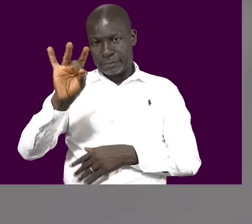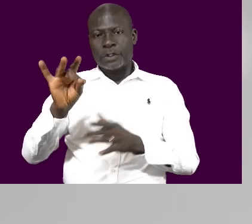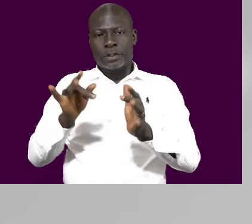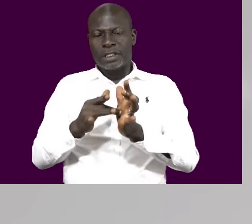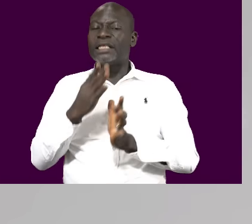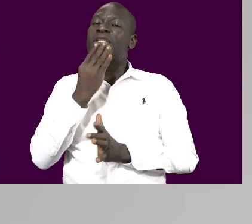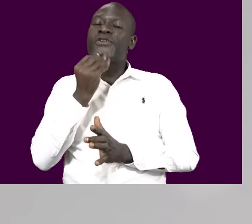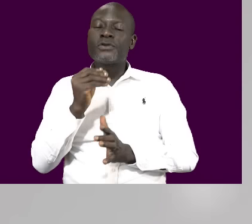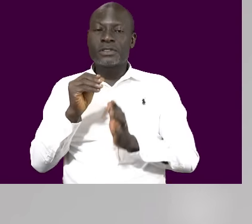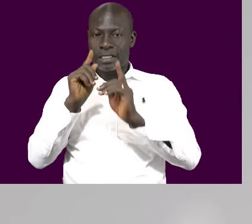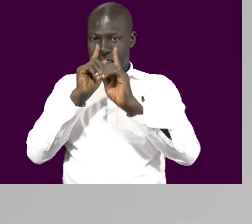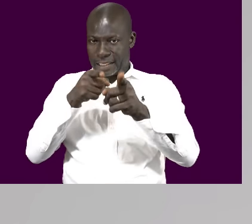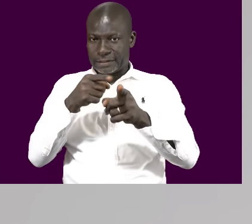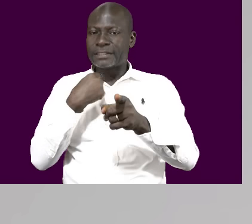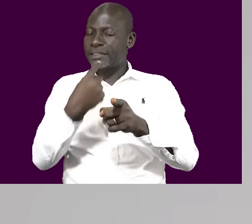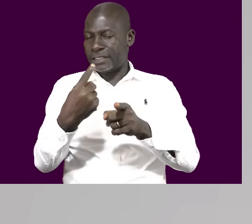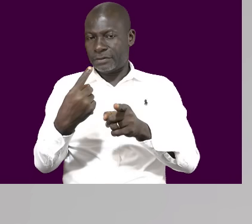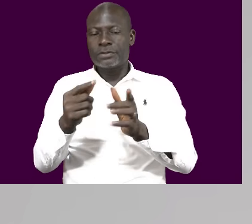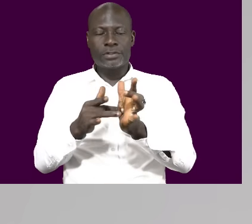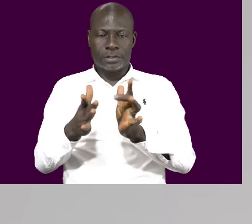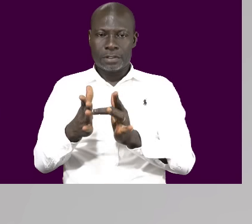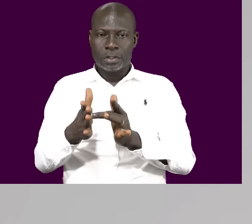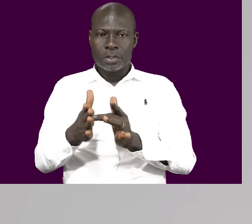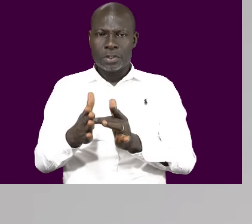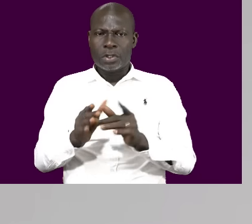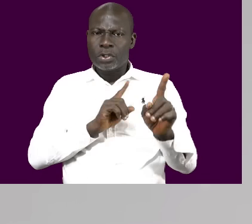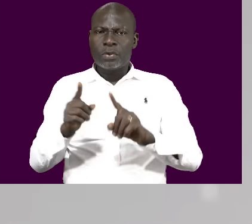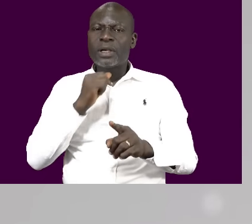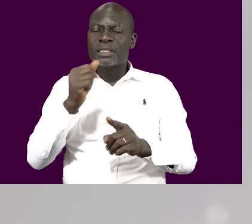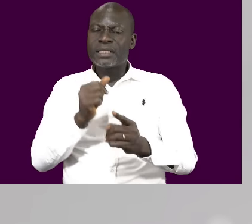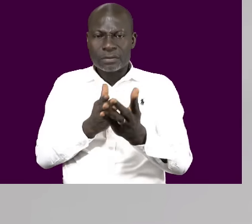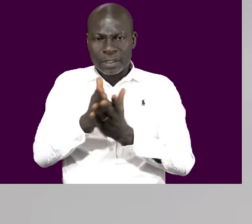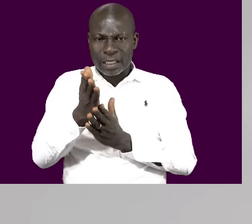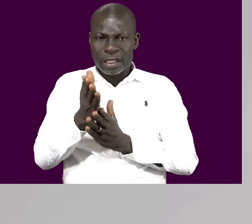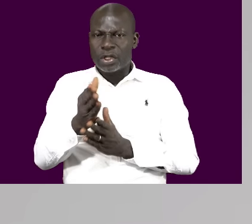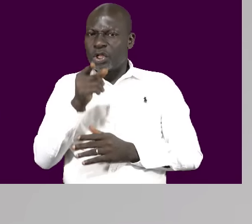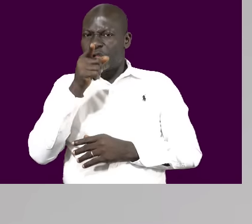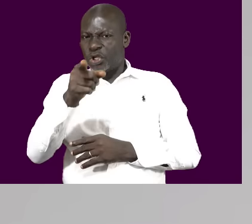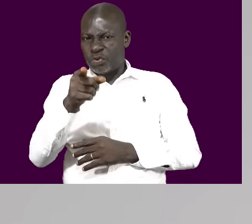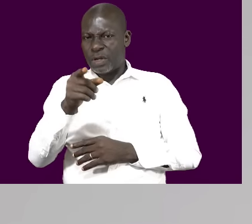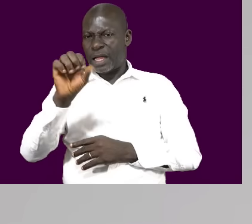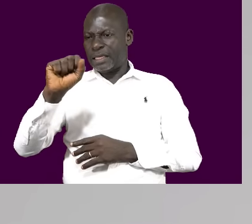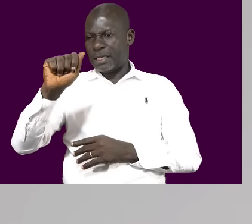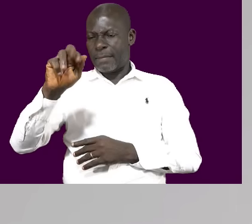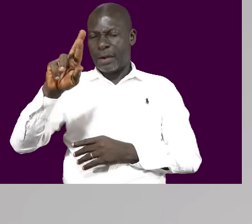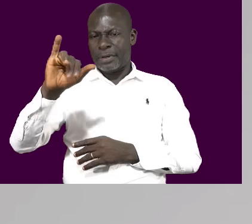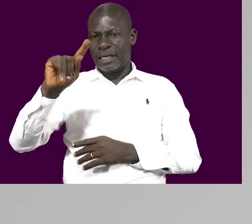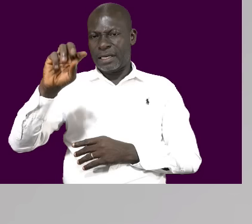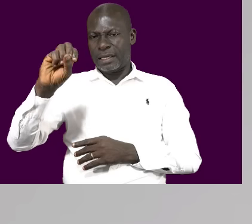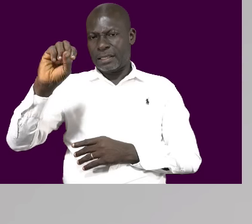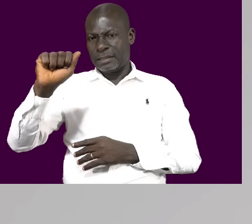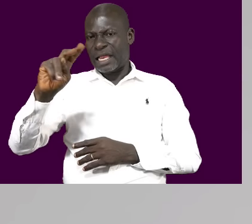Jews answered and said to him, "Do we not say rightly that you are a Samaritan and have a